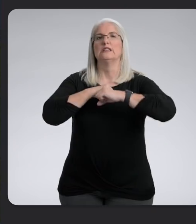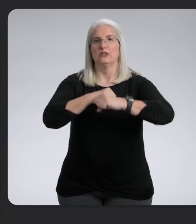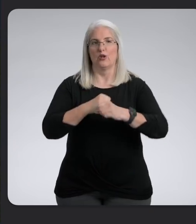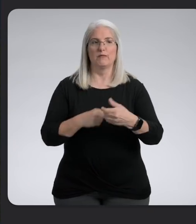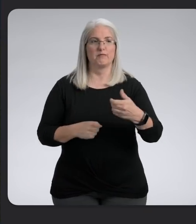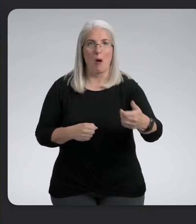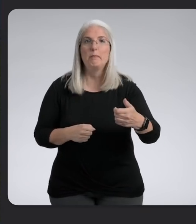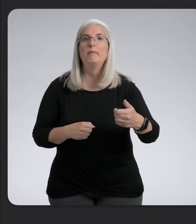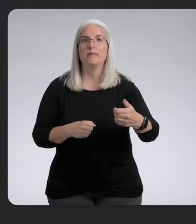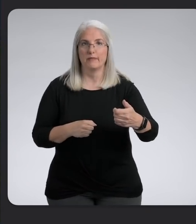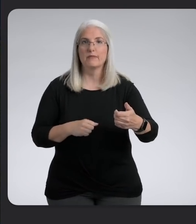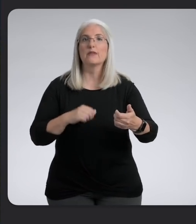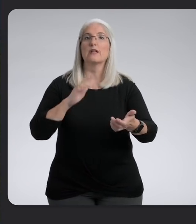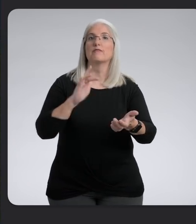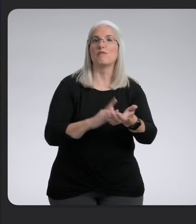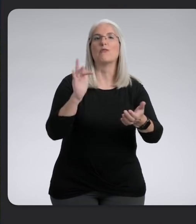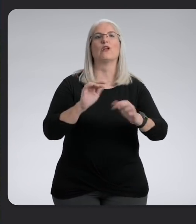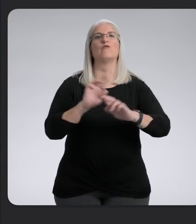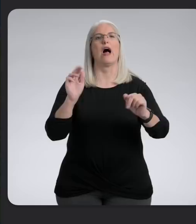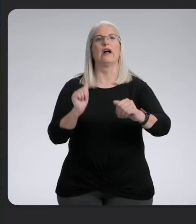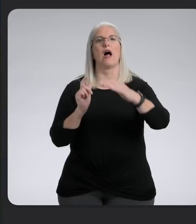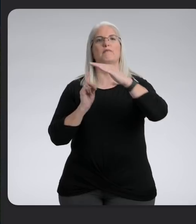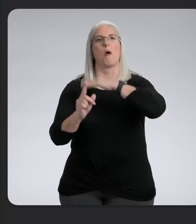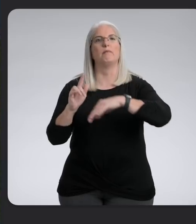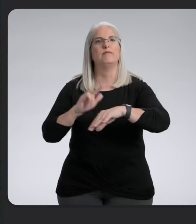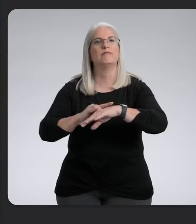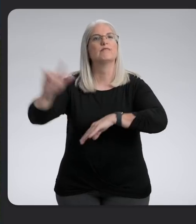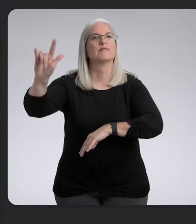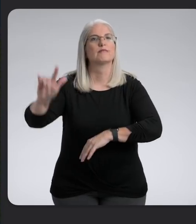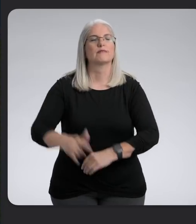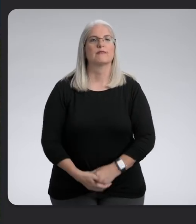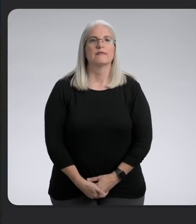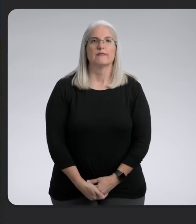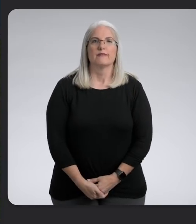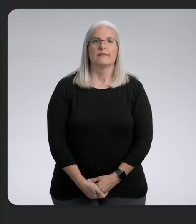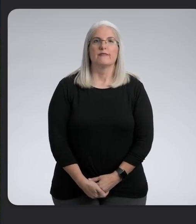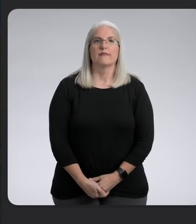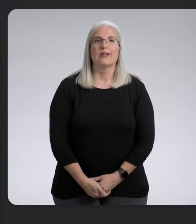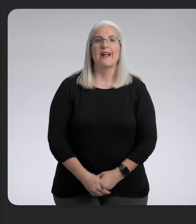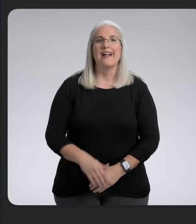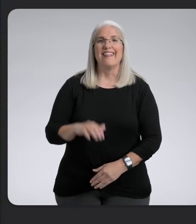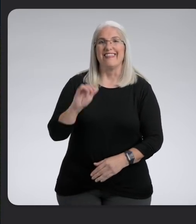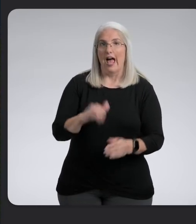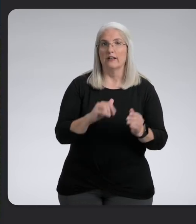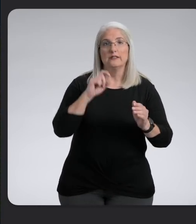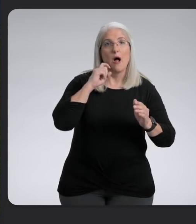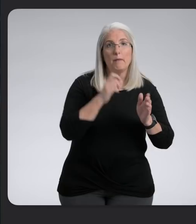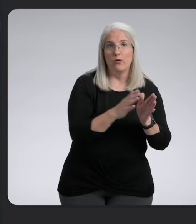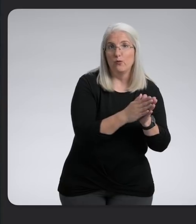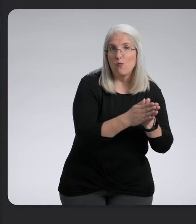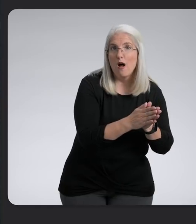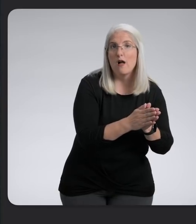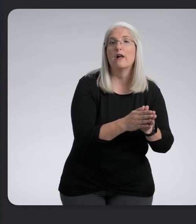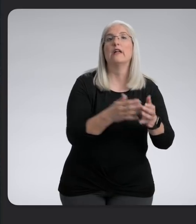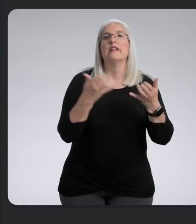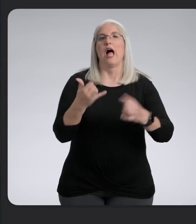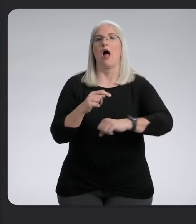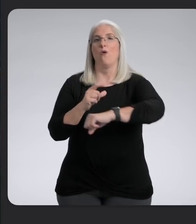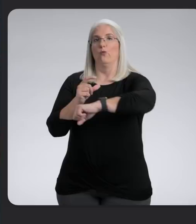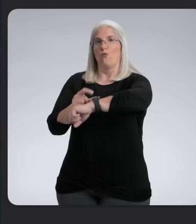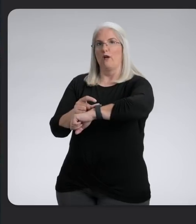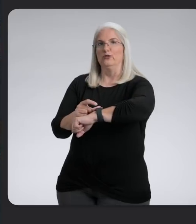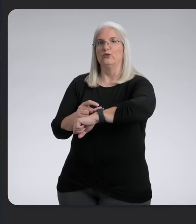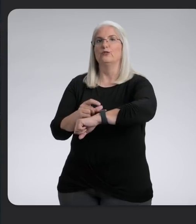tap, you're off to your flight. So that's Wallet on your iPhone and Apple Watch. Back to you, Craig. Next